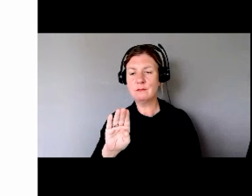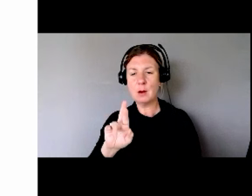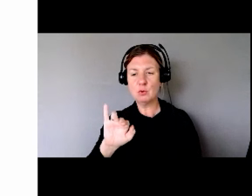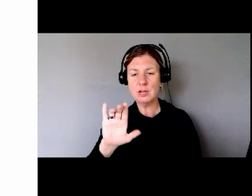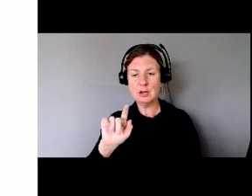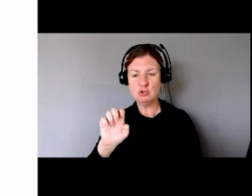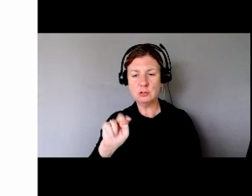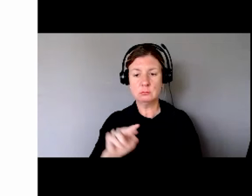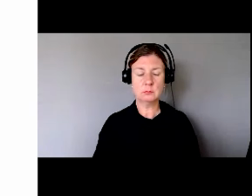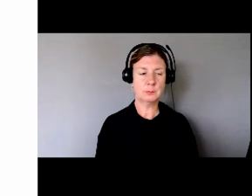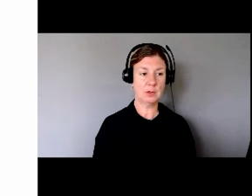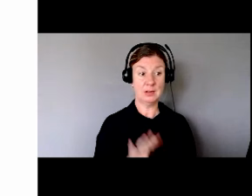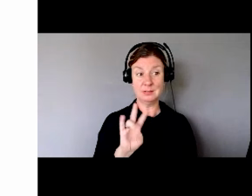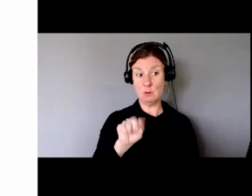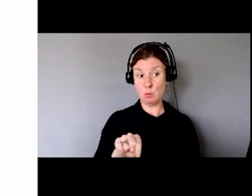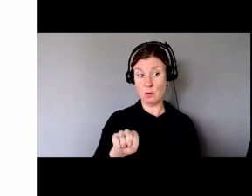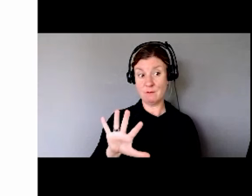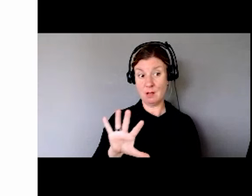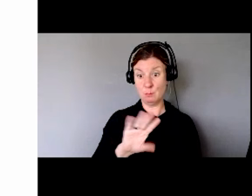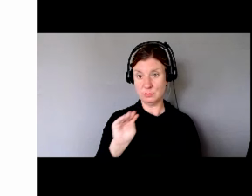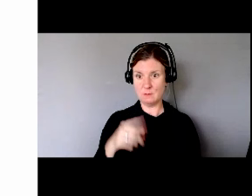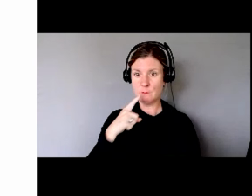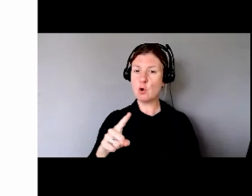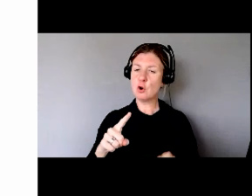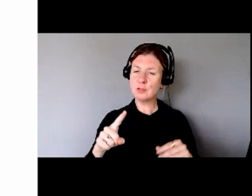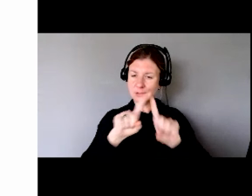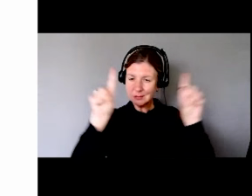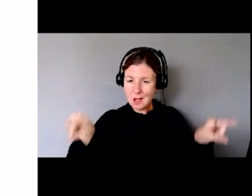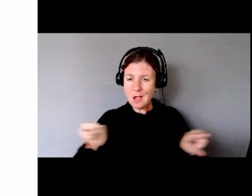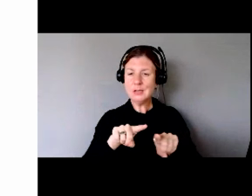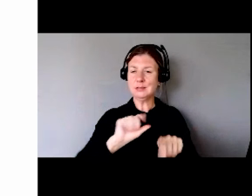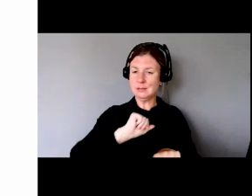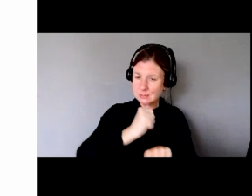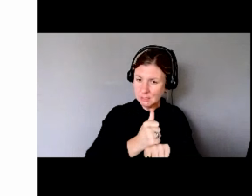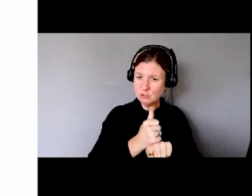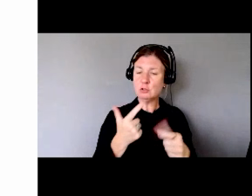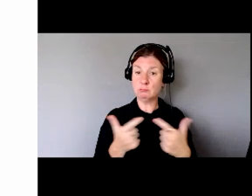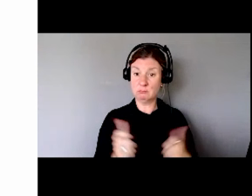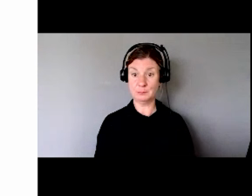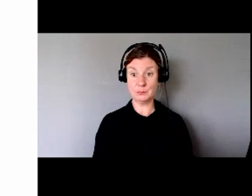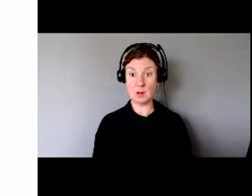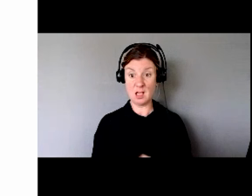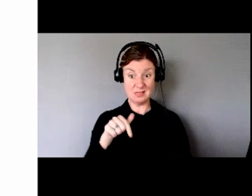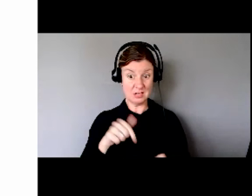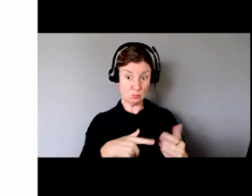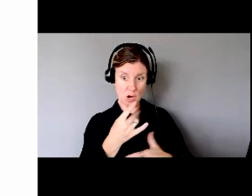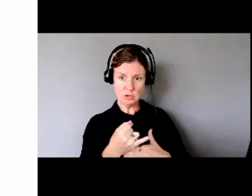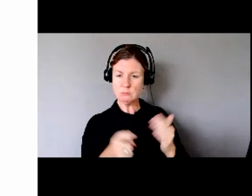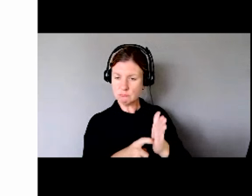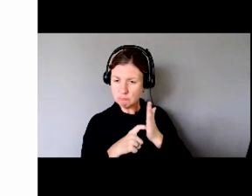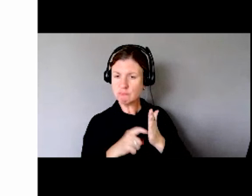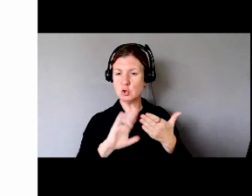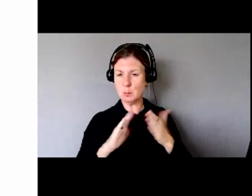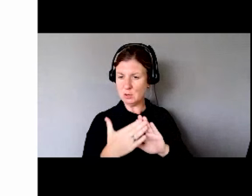7.5% for installation and signage. This project requires community engagement without the support